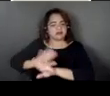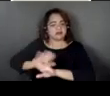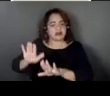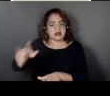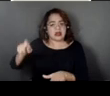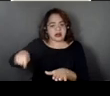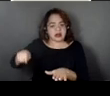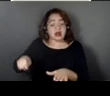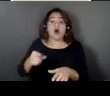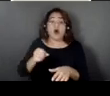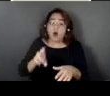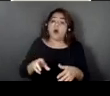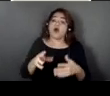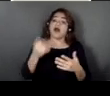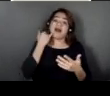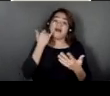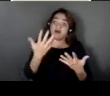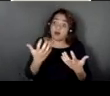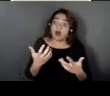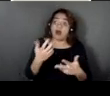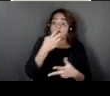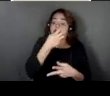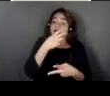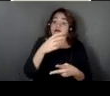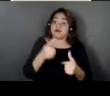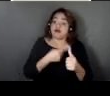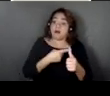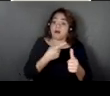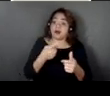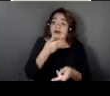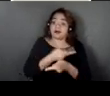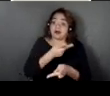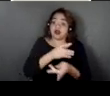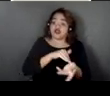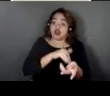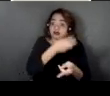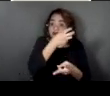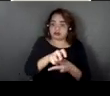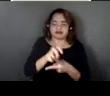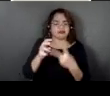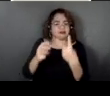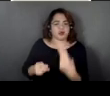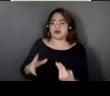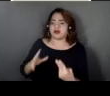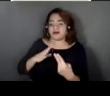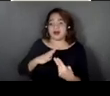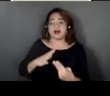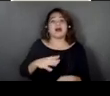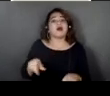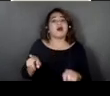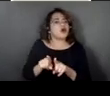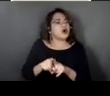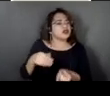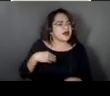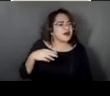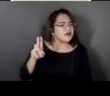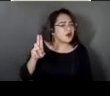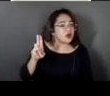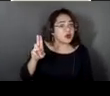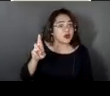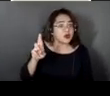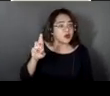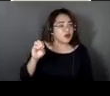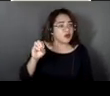We have urology services, so we can do all types of genital reconstruction,